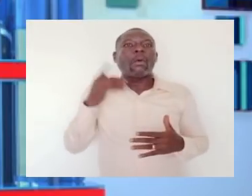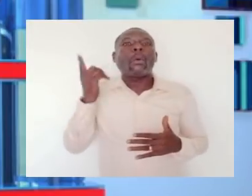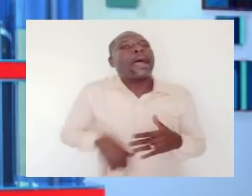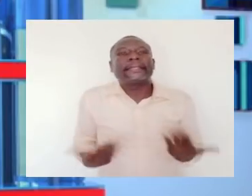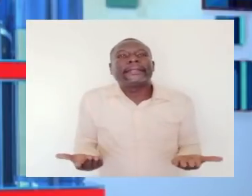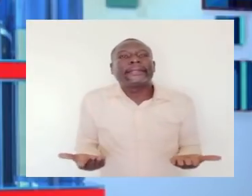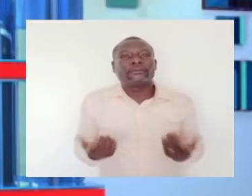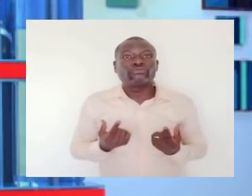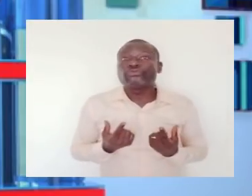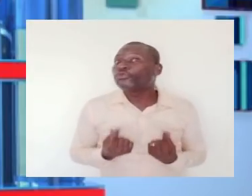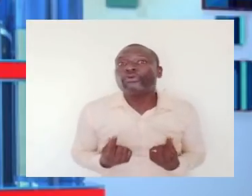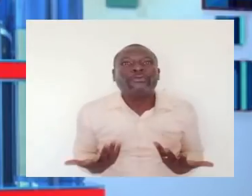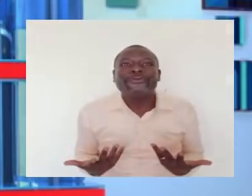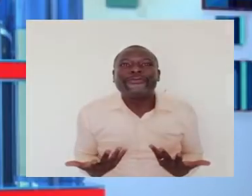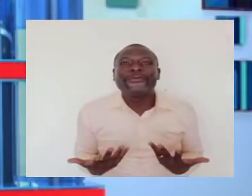bio.